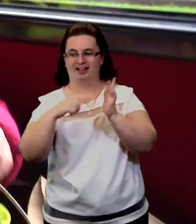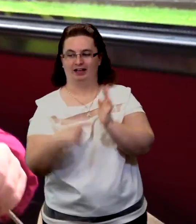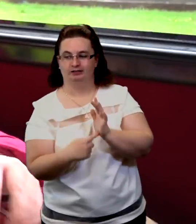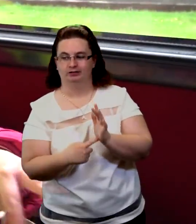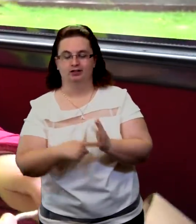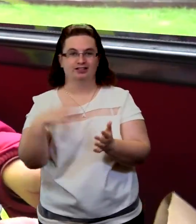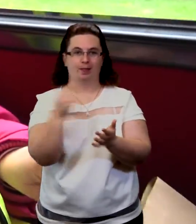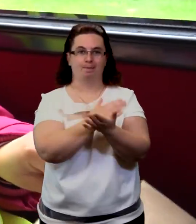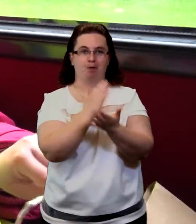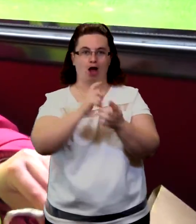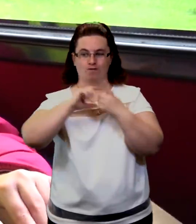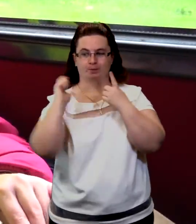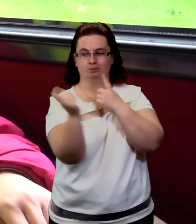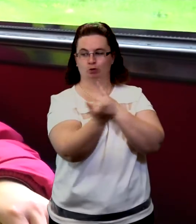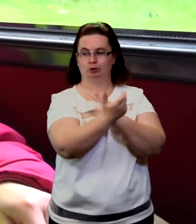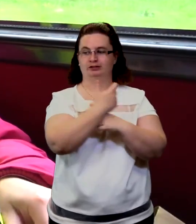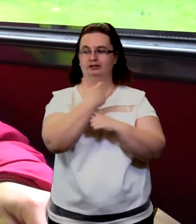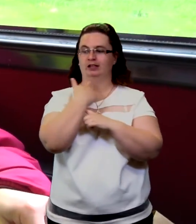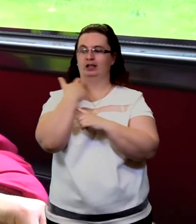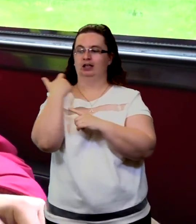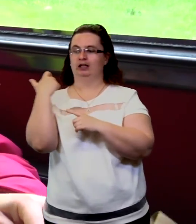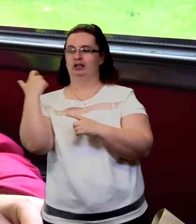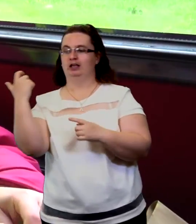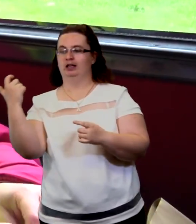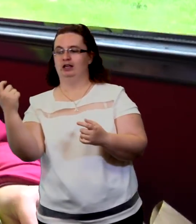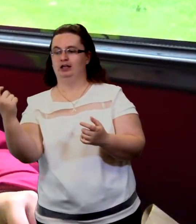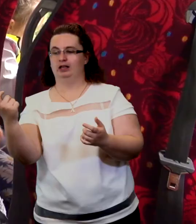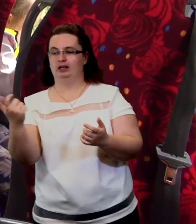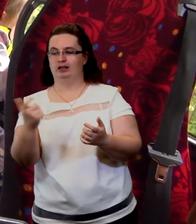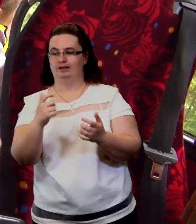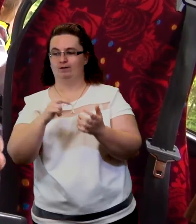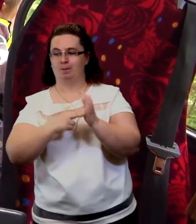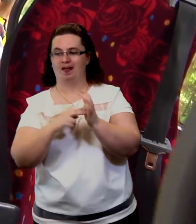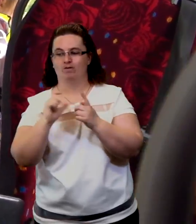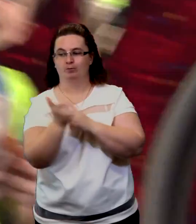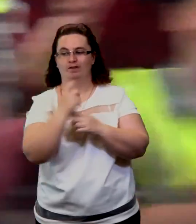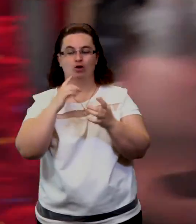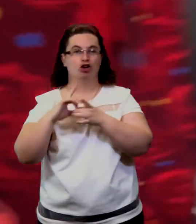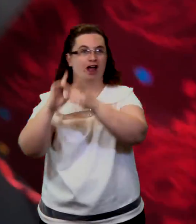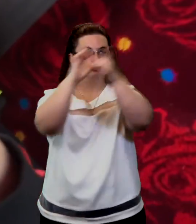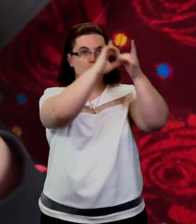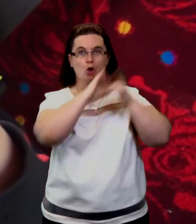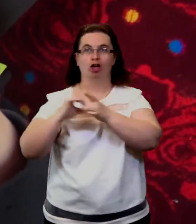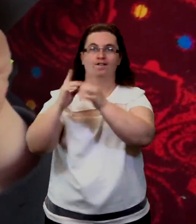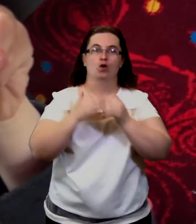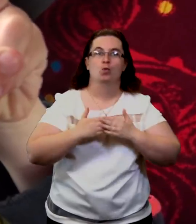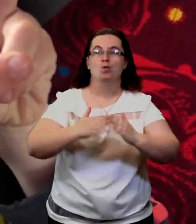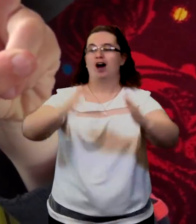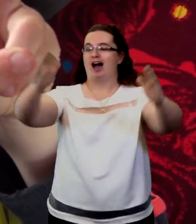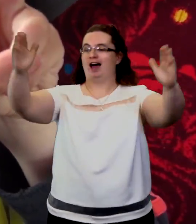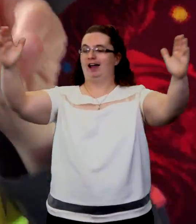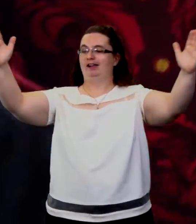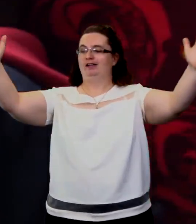I got a present from my mum and dad, and it's really special and glass. The iPLANit Kids things is something that we're gonna